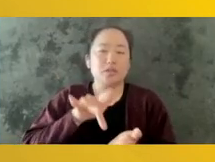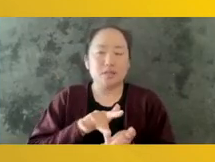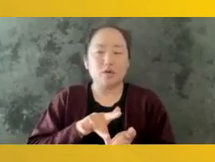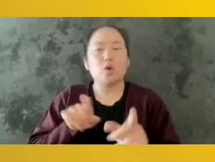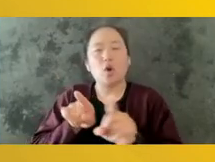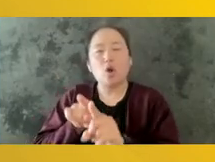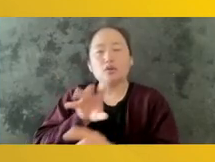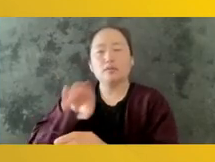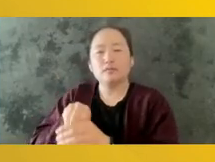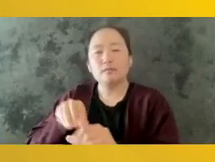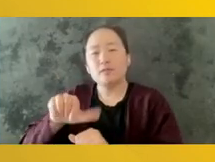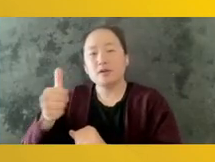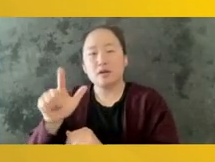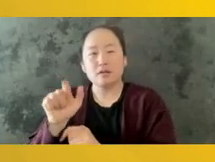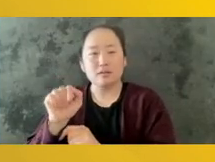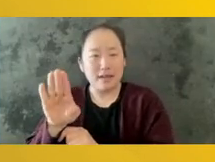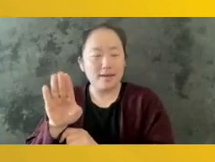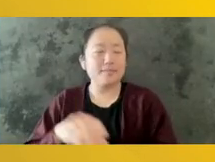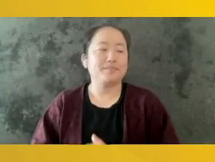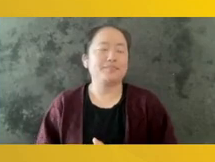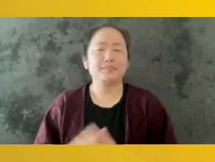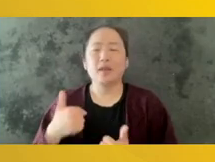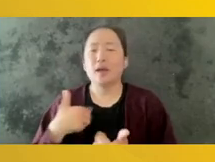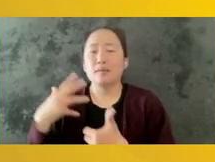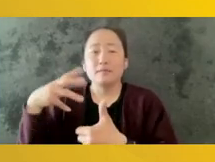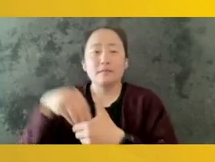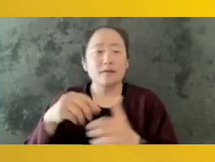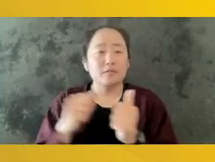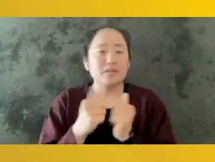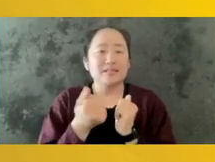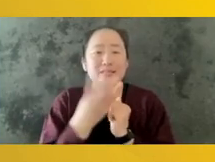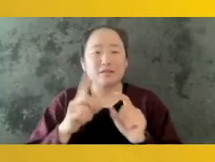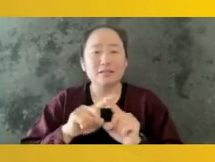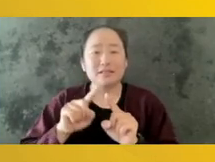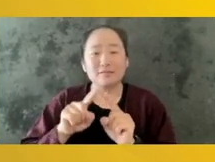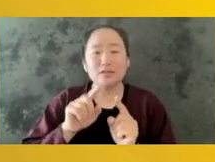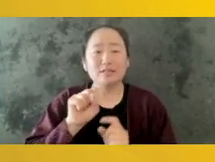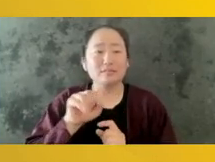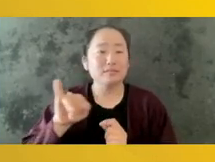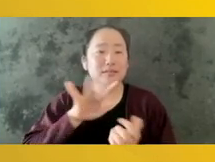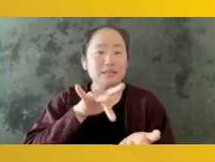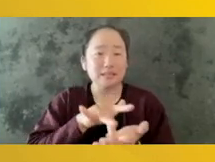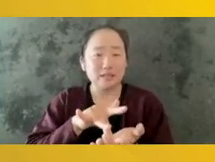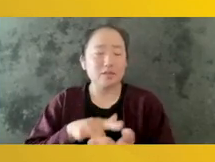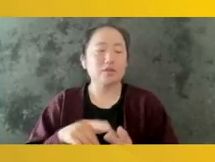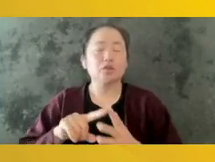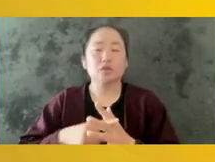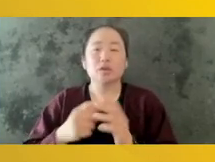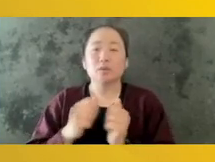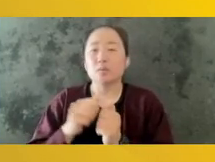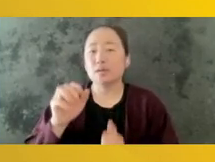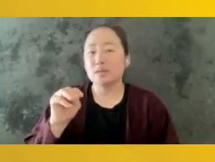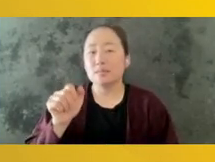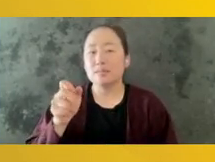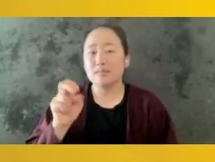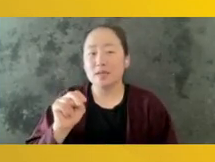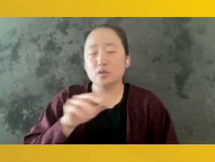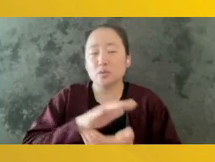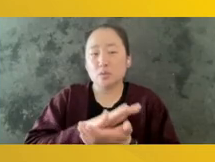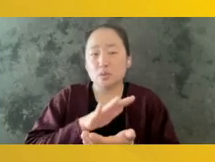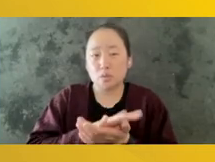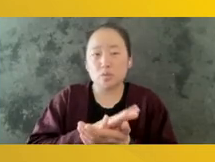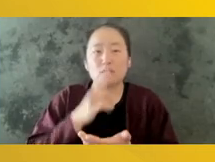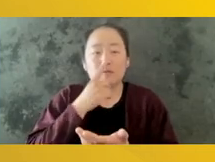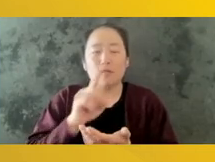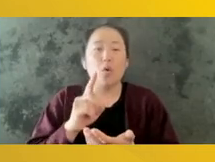with several different Smithsonian centers, starting with the Smithsonian Mason School of Conservation as an undergrad, which